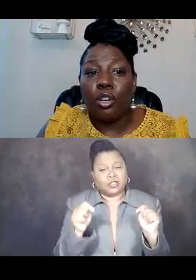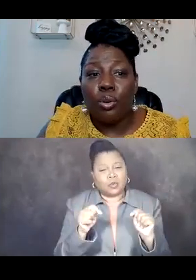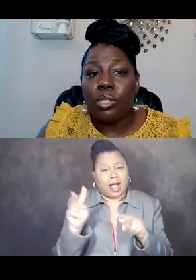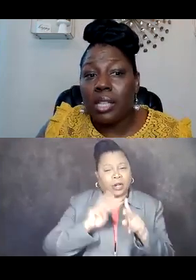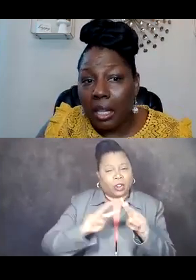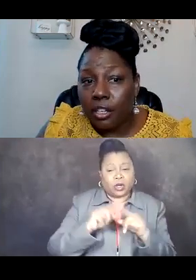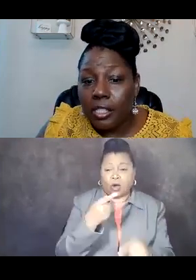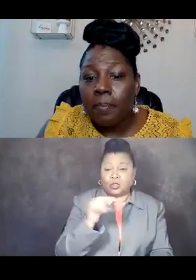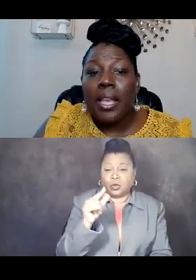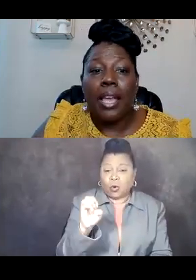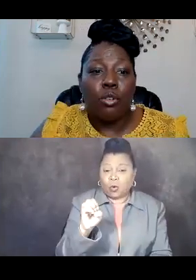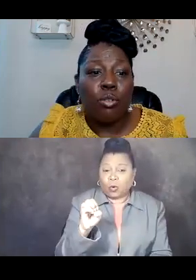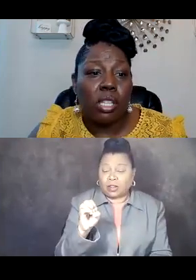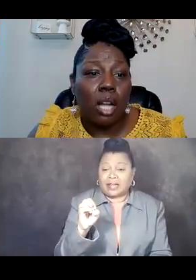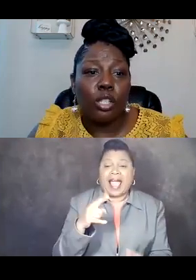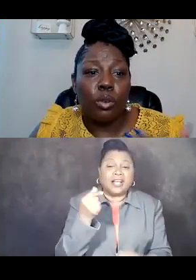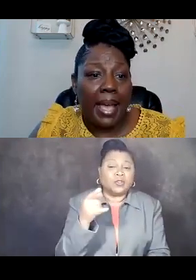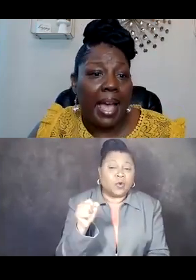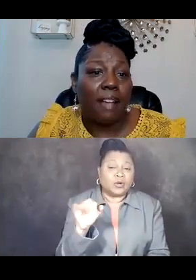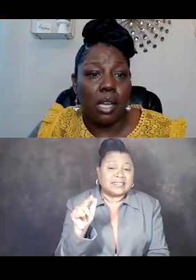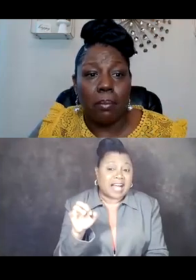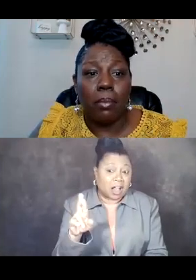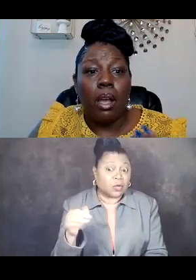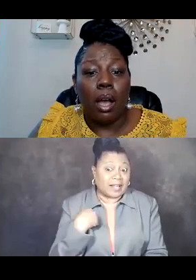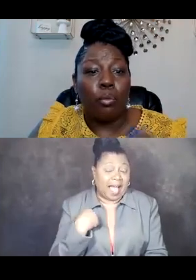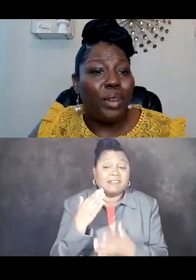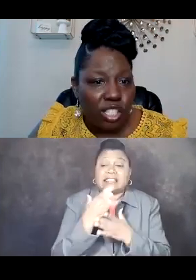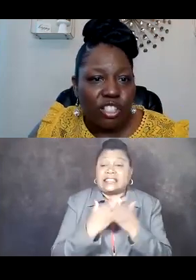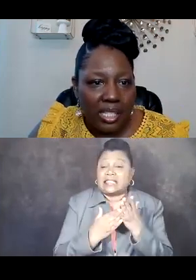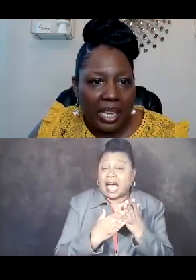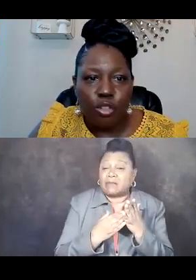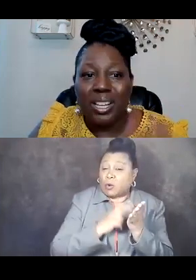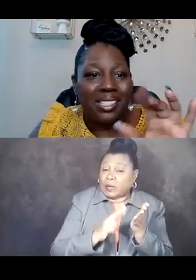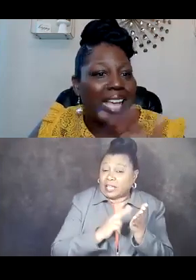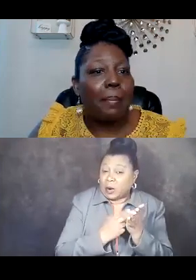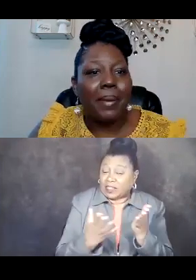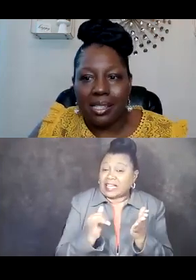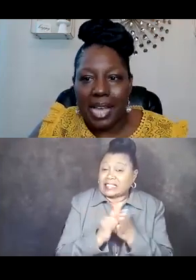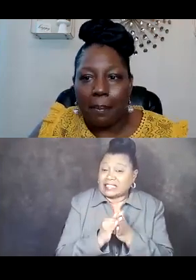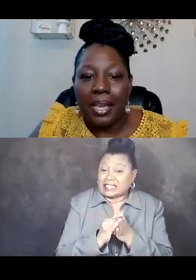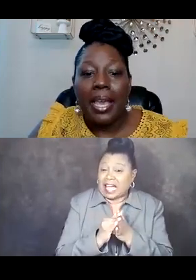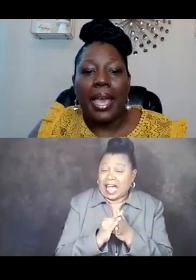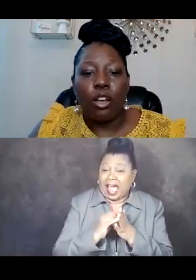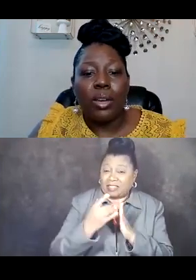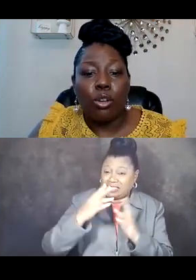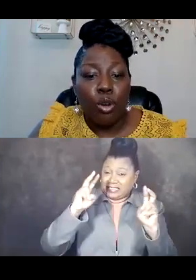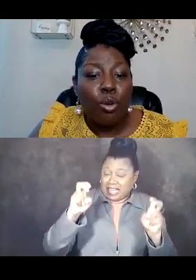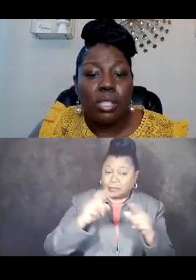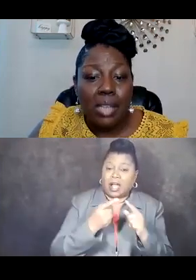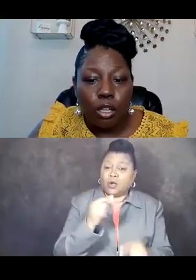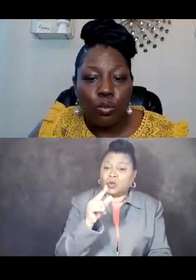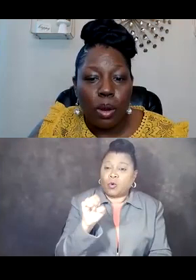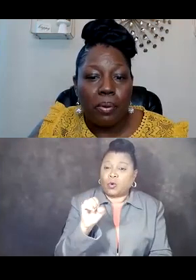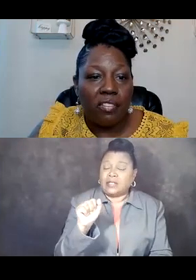on Google Scholars, and Google Scholars will have some research things. You can just type in the topic, and